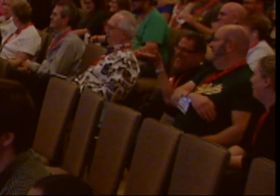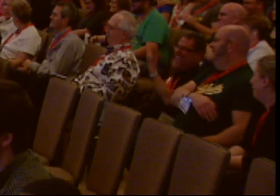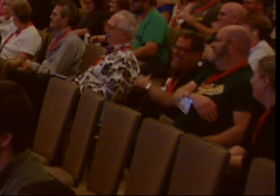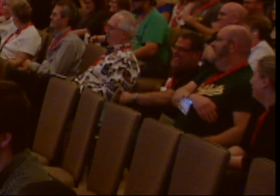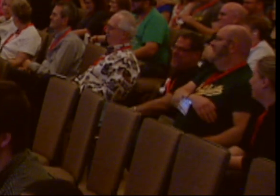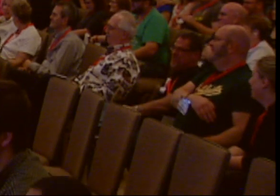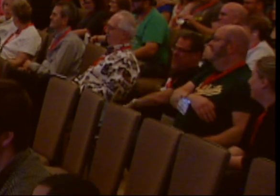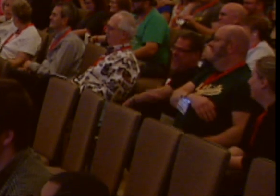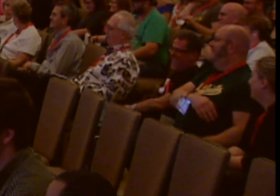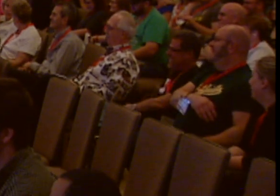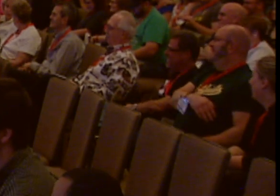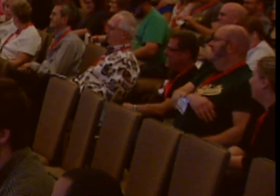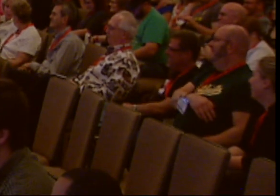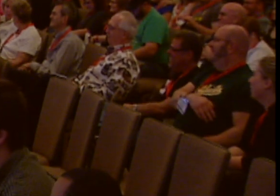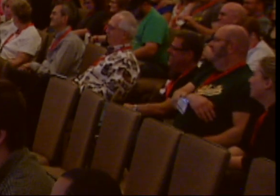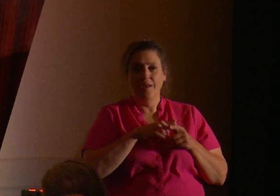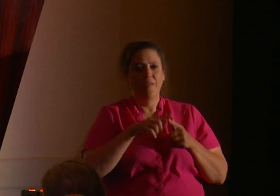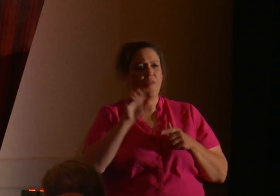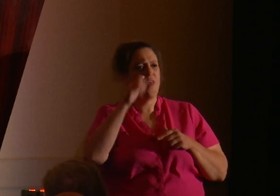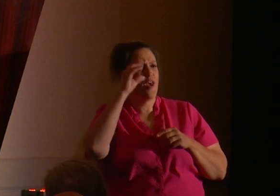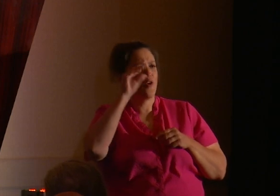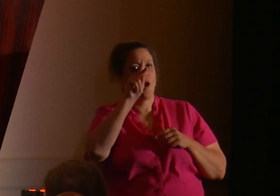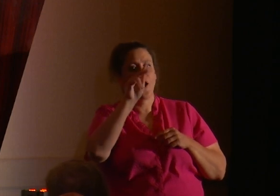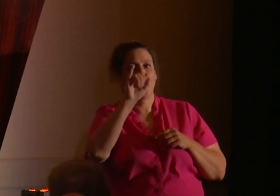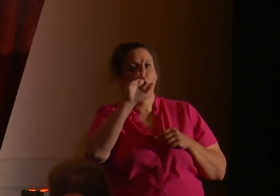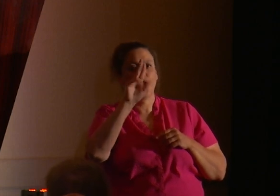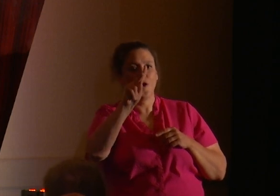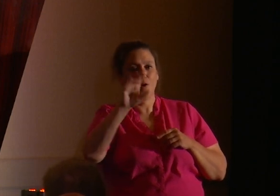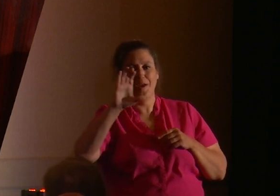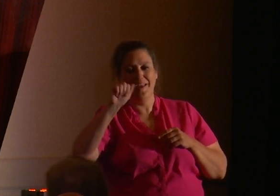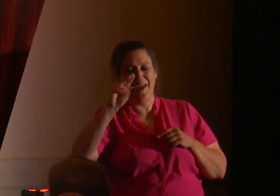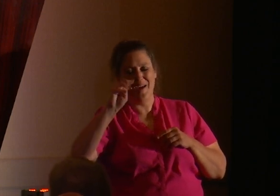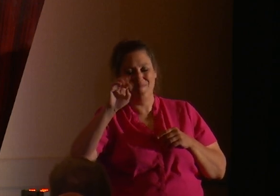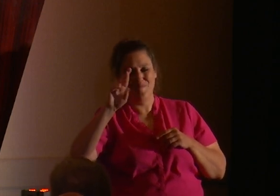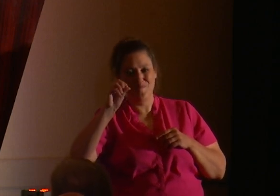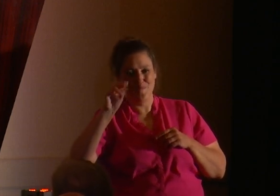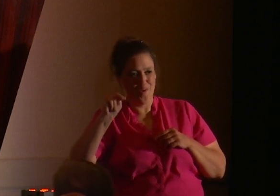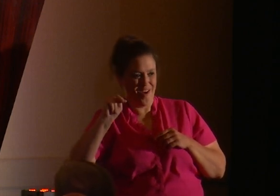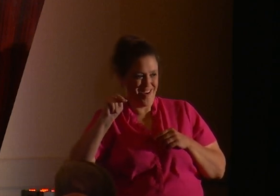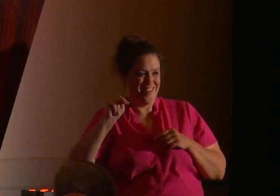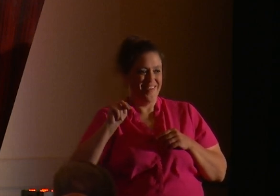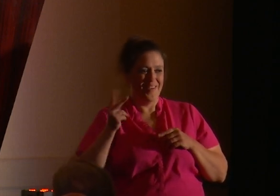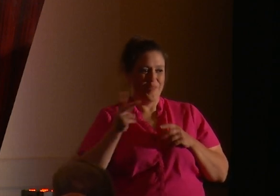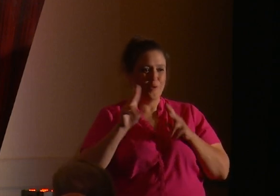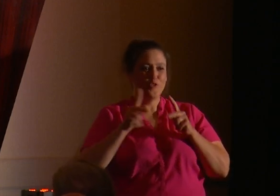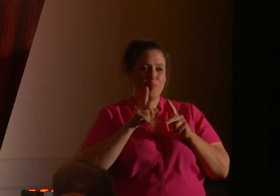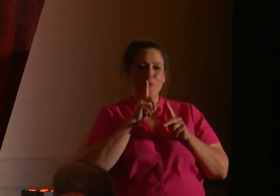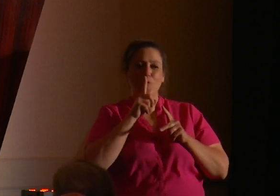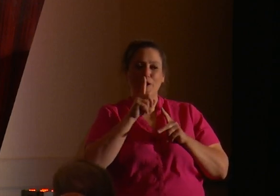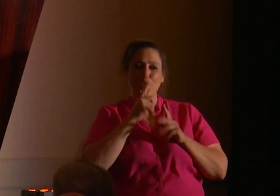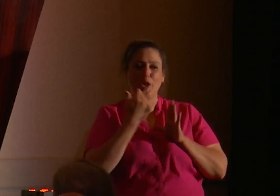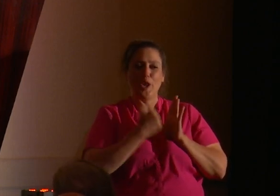Him and that other guy, Kirk Cameron. I'm going to tell you right now, those two people really, really annoy me.